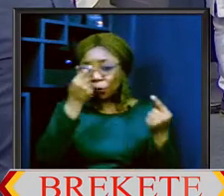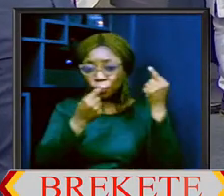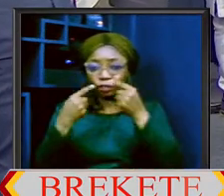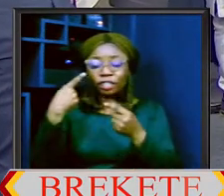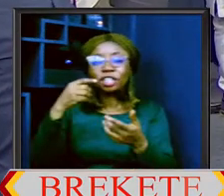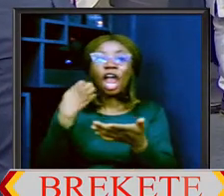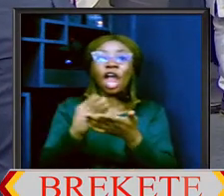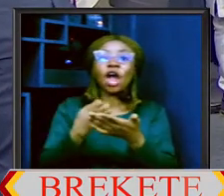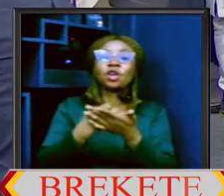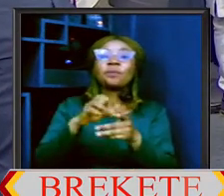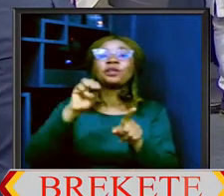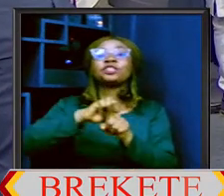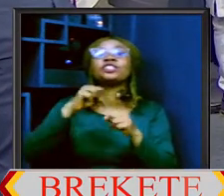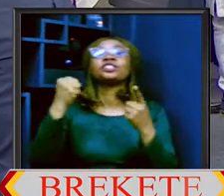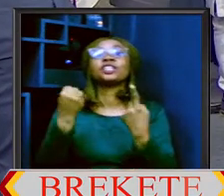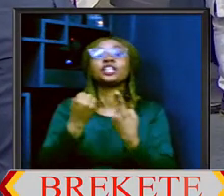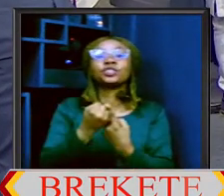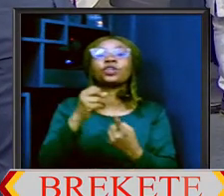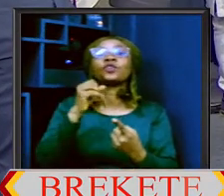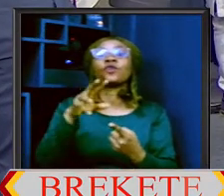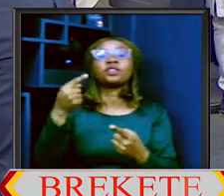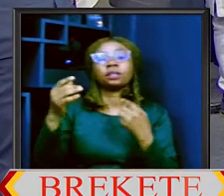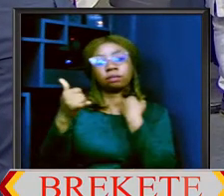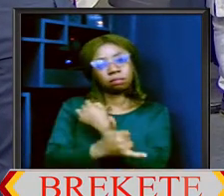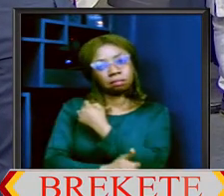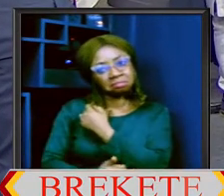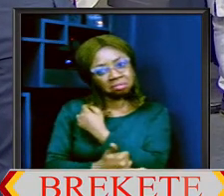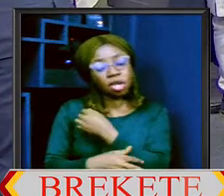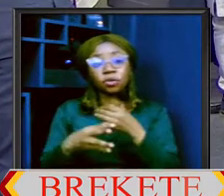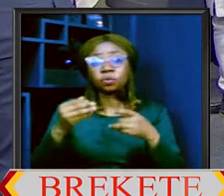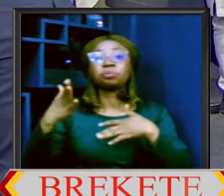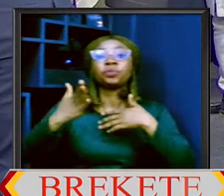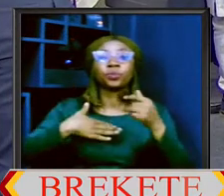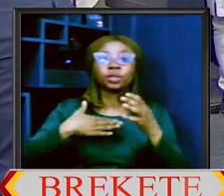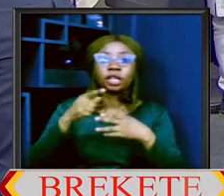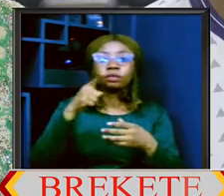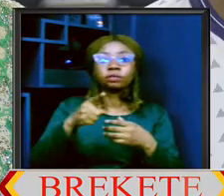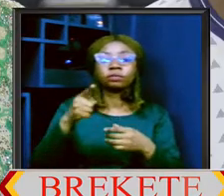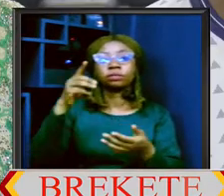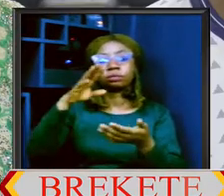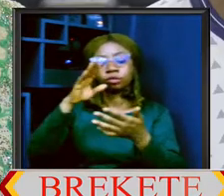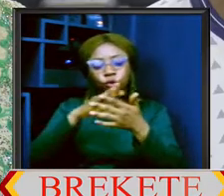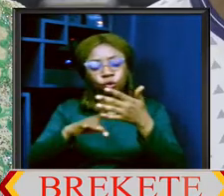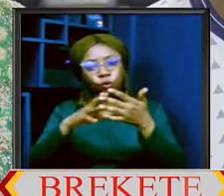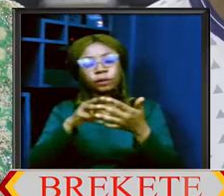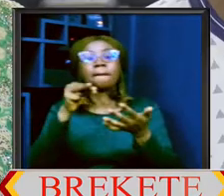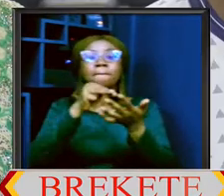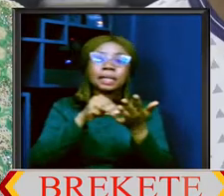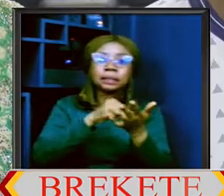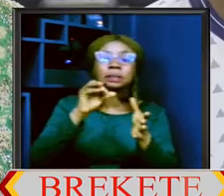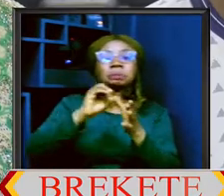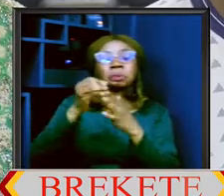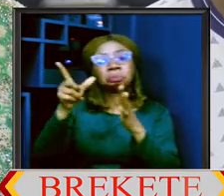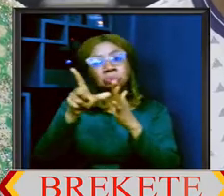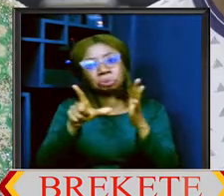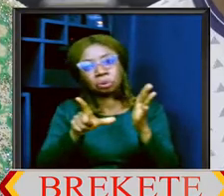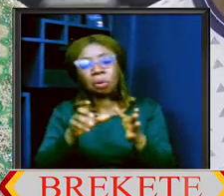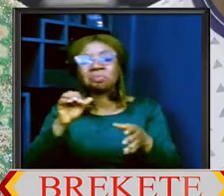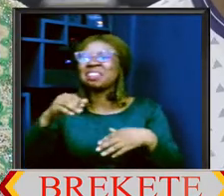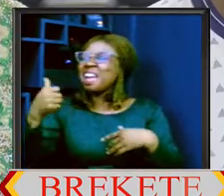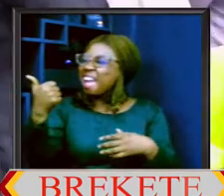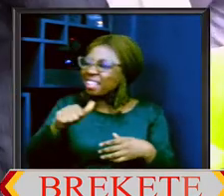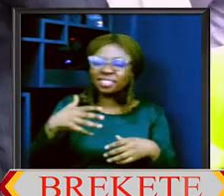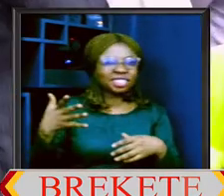economic situation of the country so whether you're studying medicine you're studying law you're studying